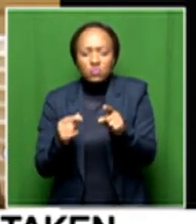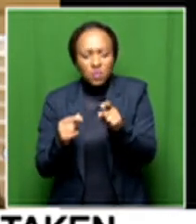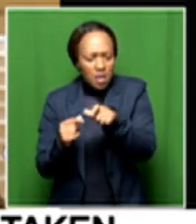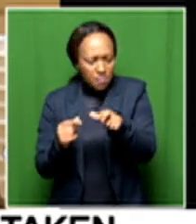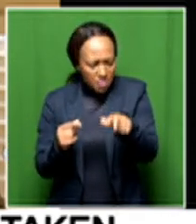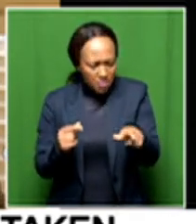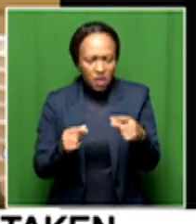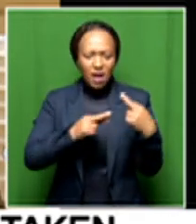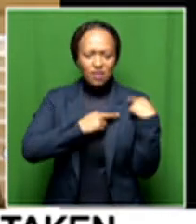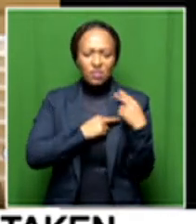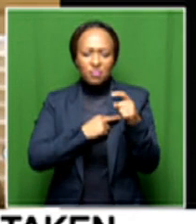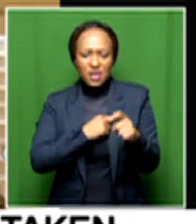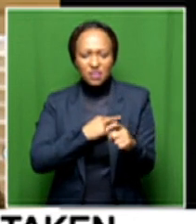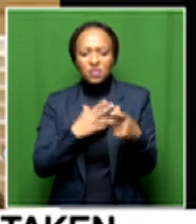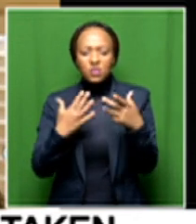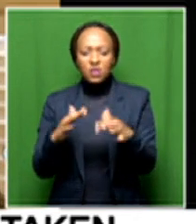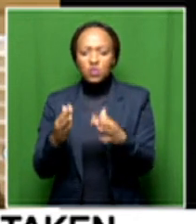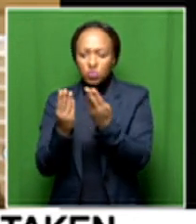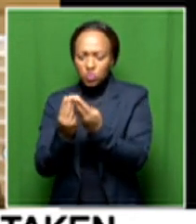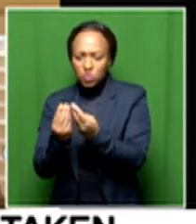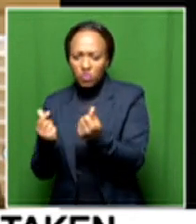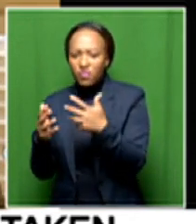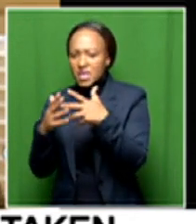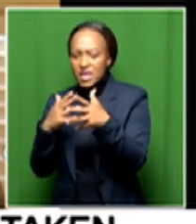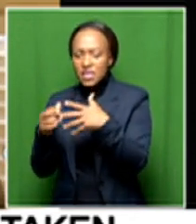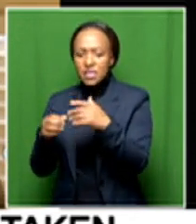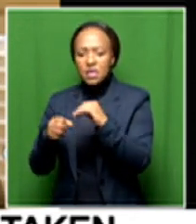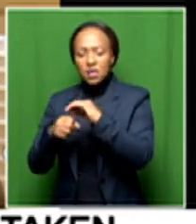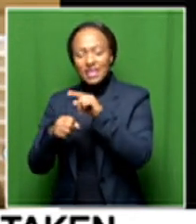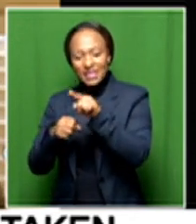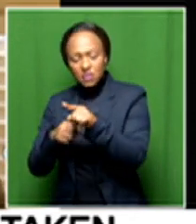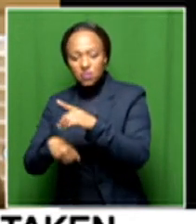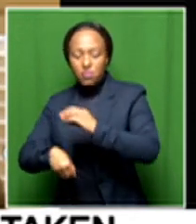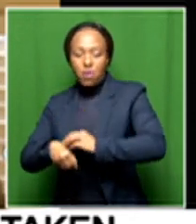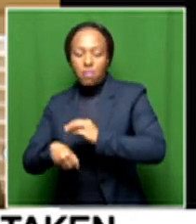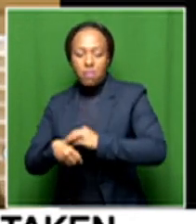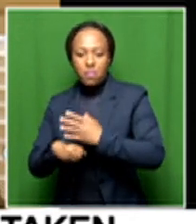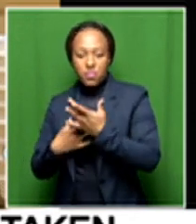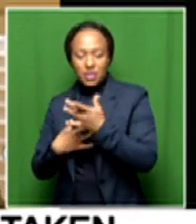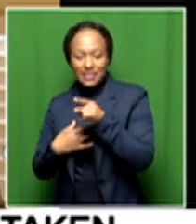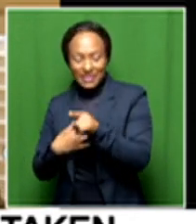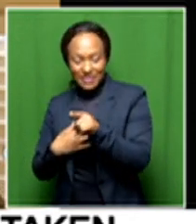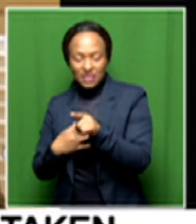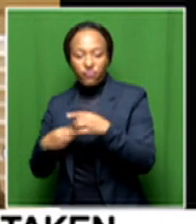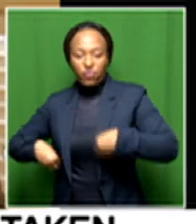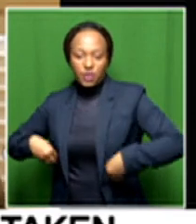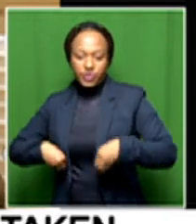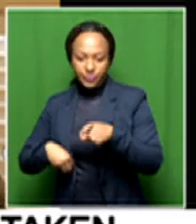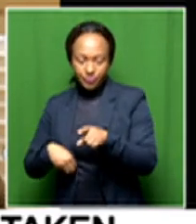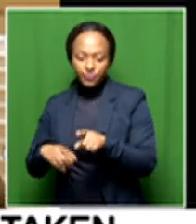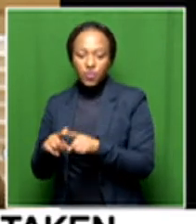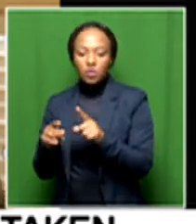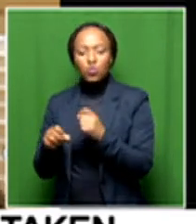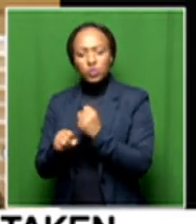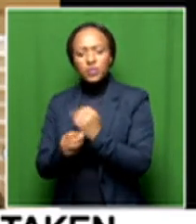accountability, and also in order to deal with the particular pandemic, which is kind of reflected to, so that we more or less have a